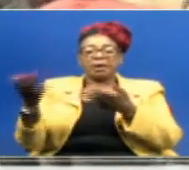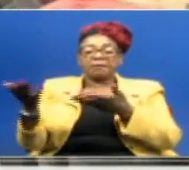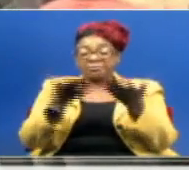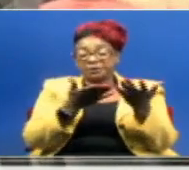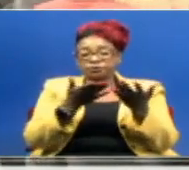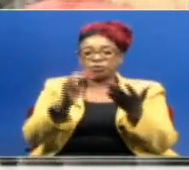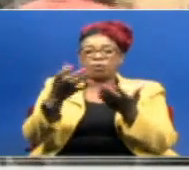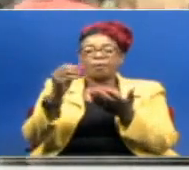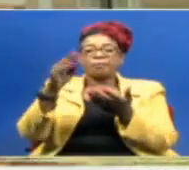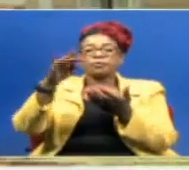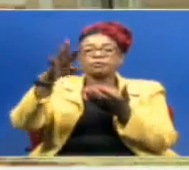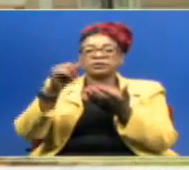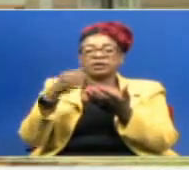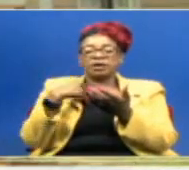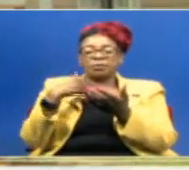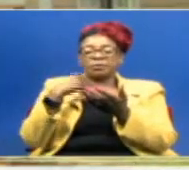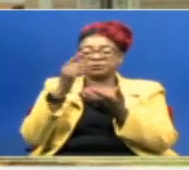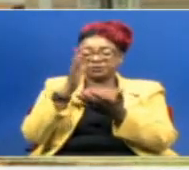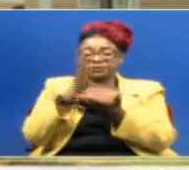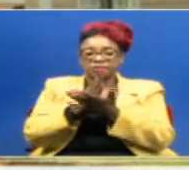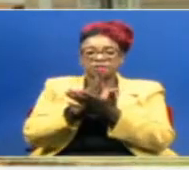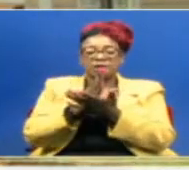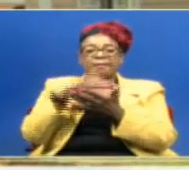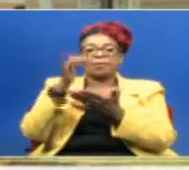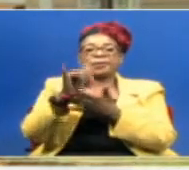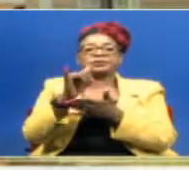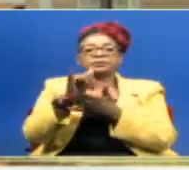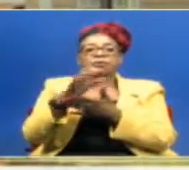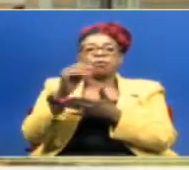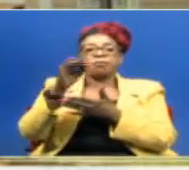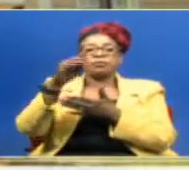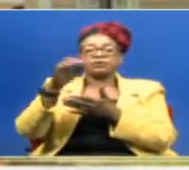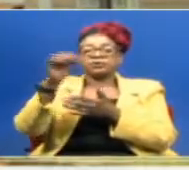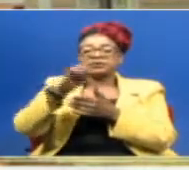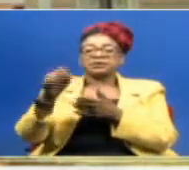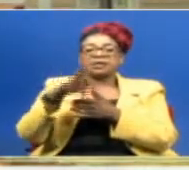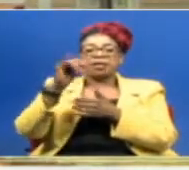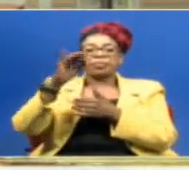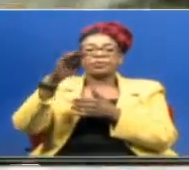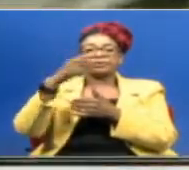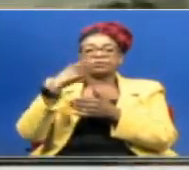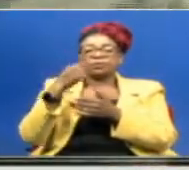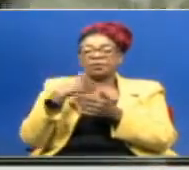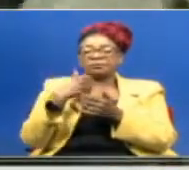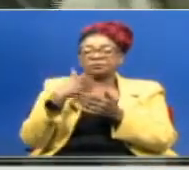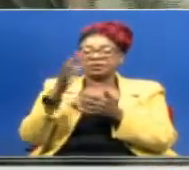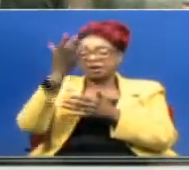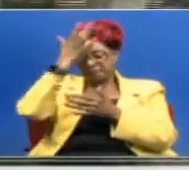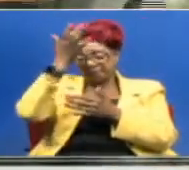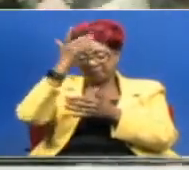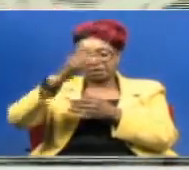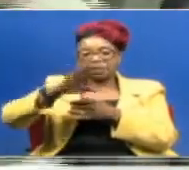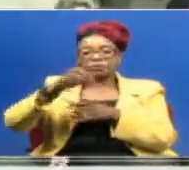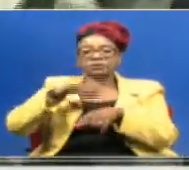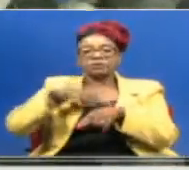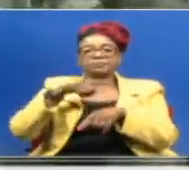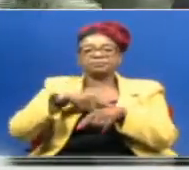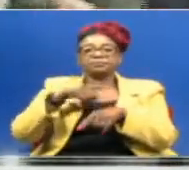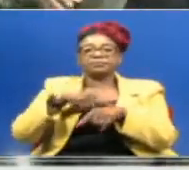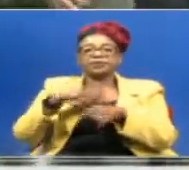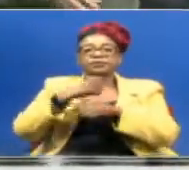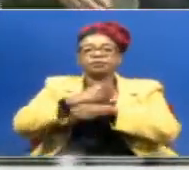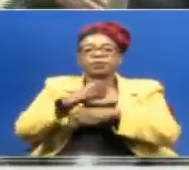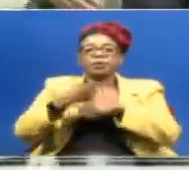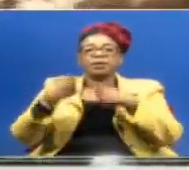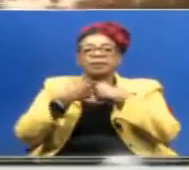touched about it. Omuse was part of the St. Anthony's squad that reigned supreme in Kakamega County during the Term 2 school games as they